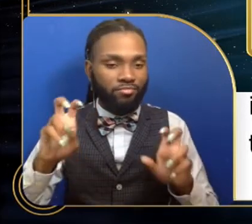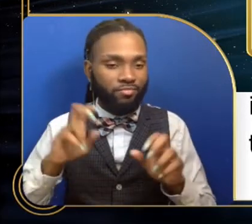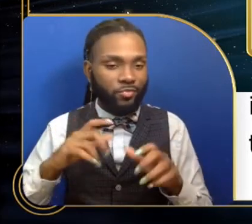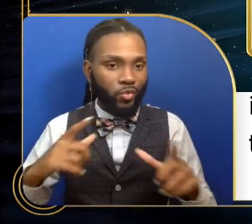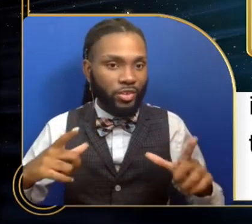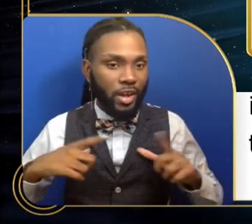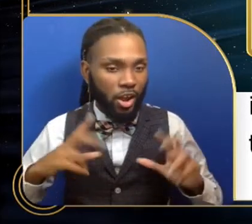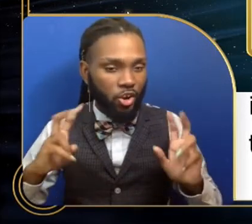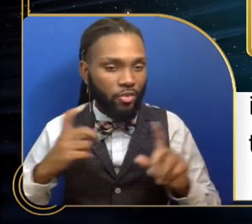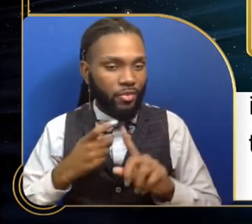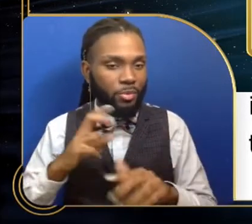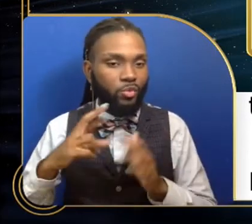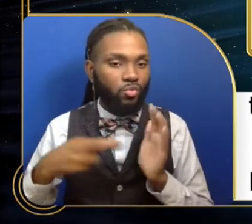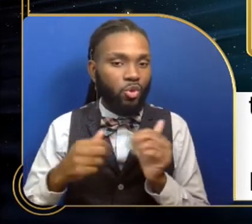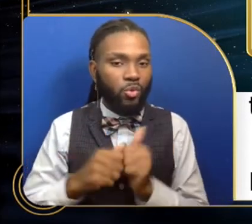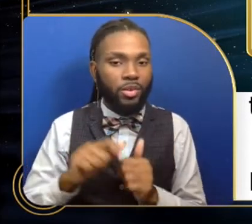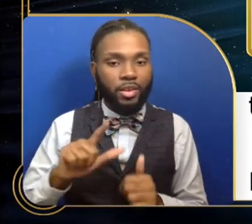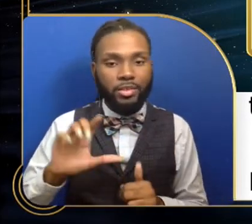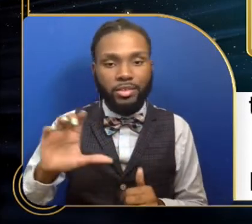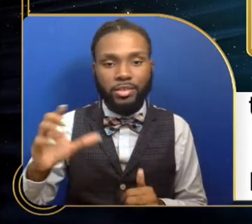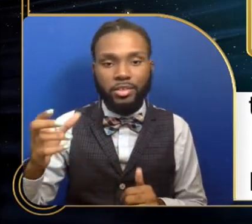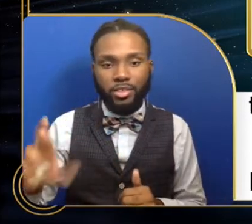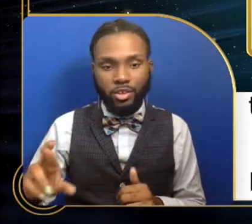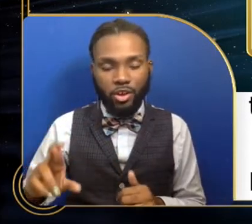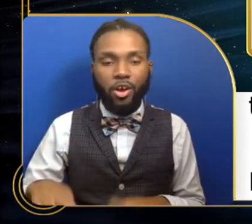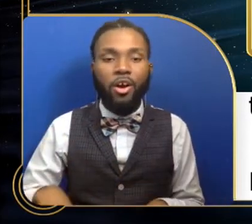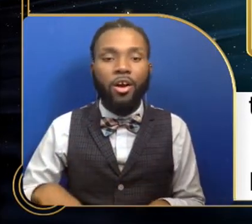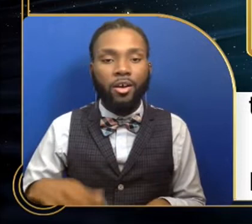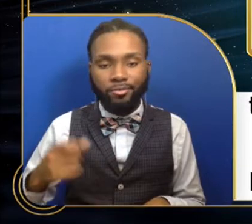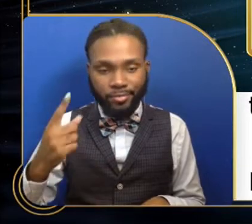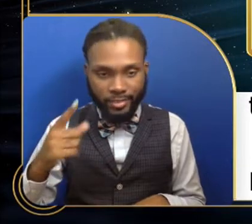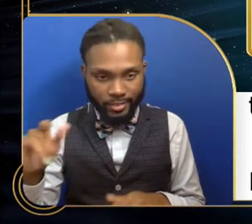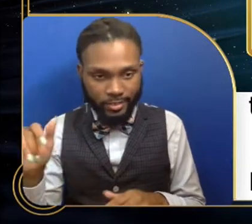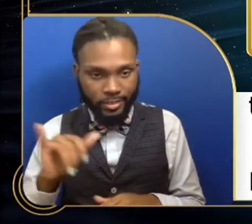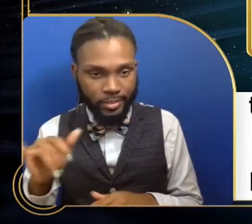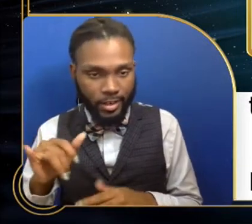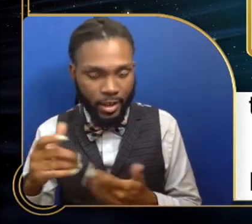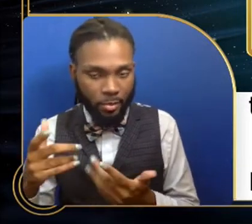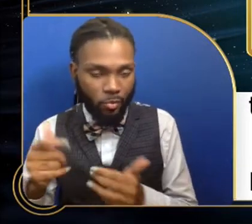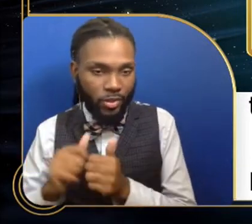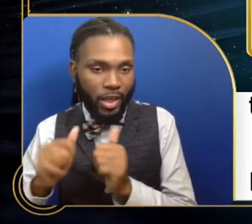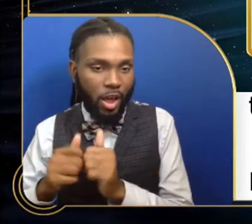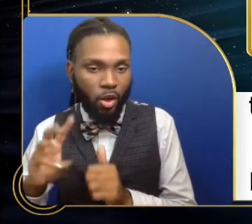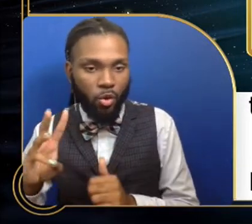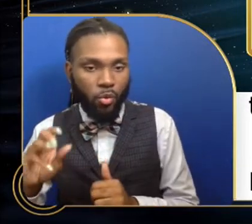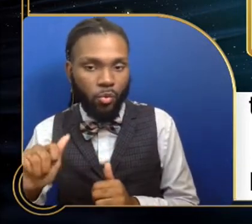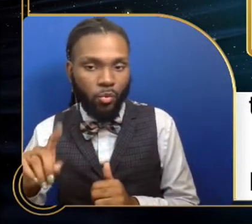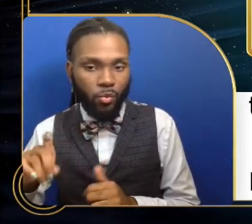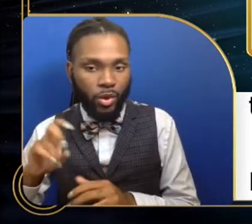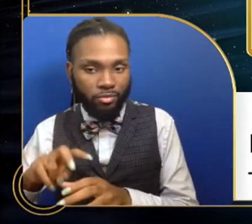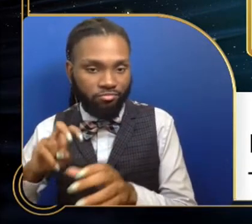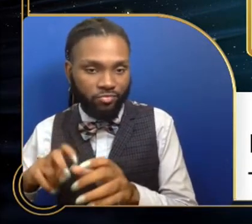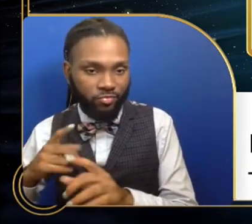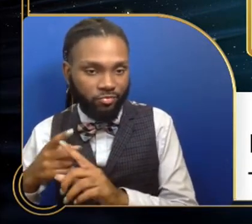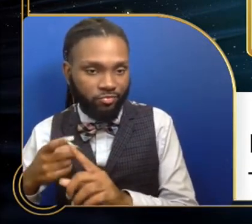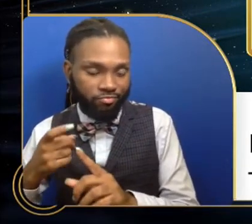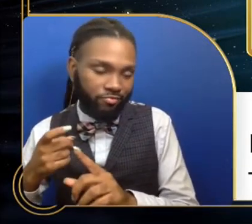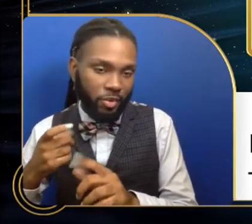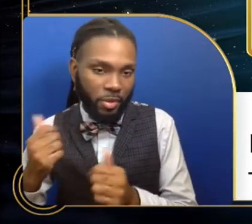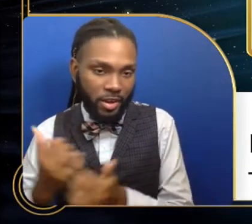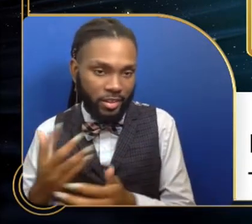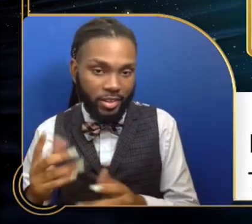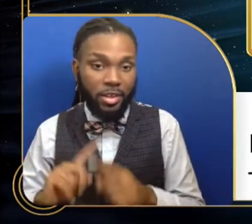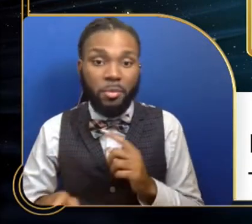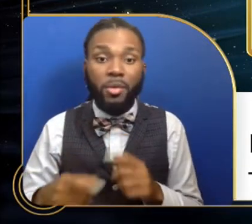LCCHR, to the extent Wade retires from anything. To underscore that point, 5 years later, Wade agreed